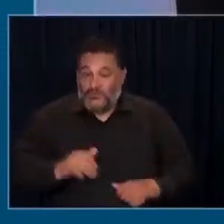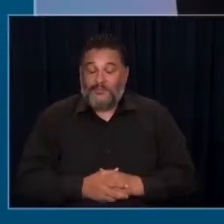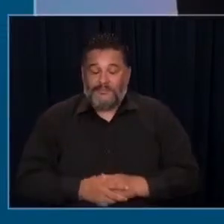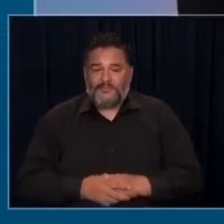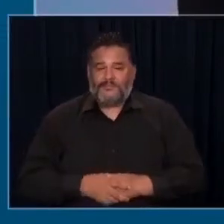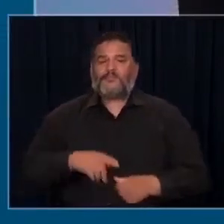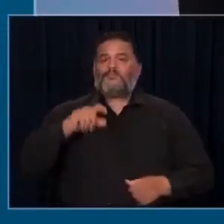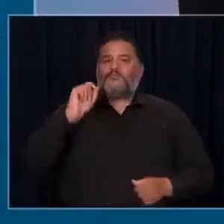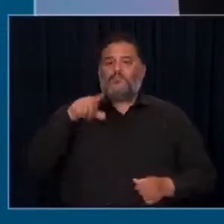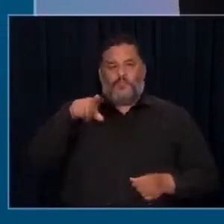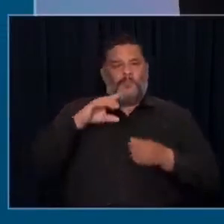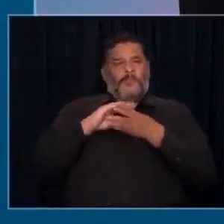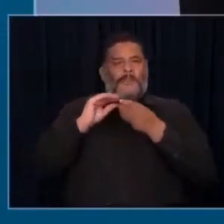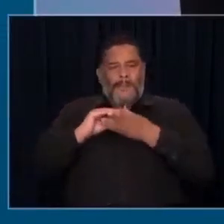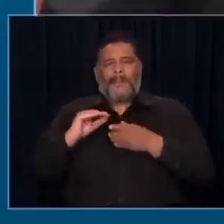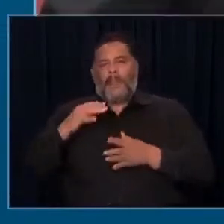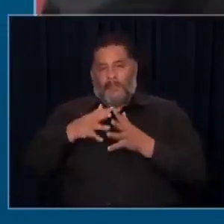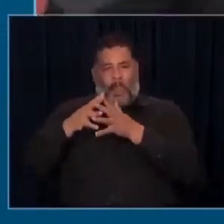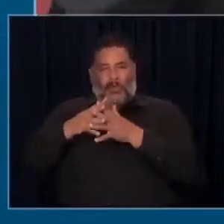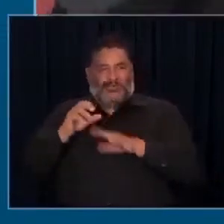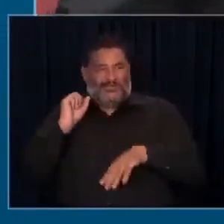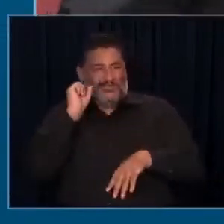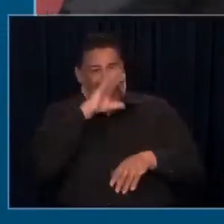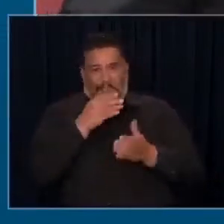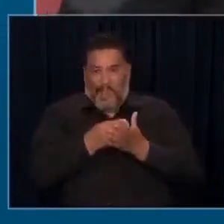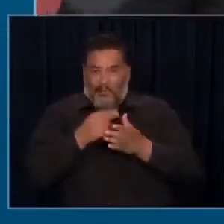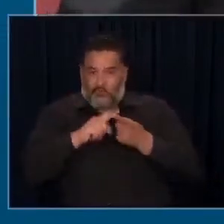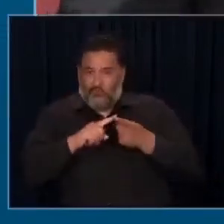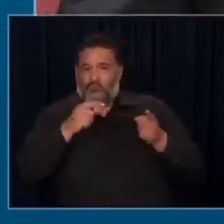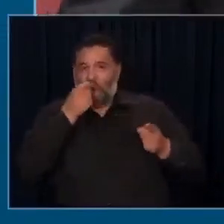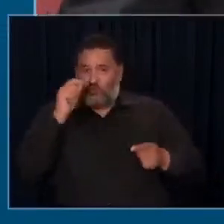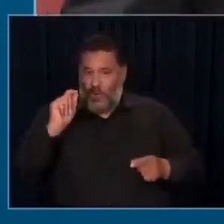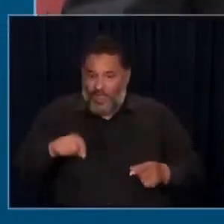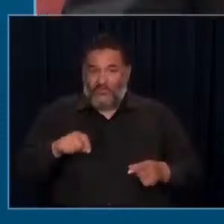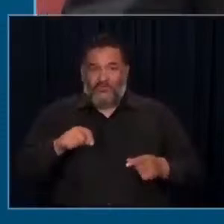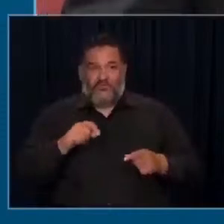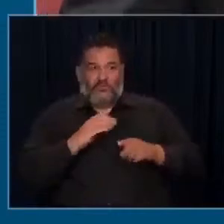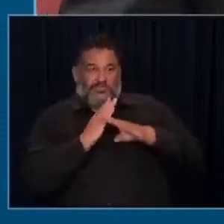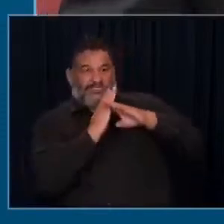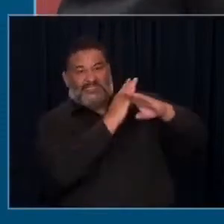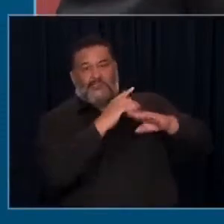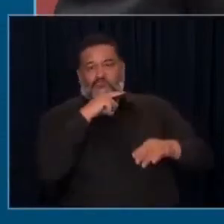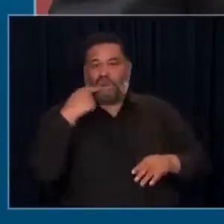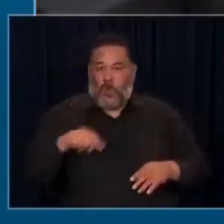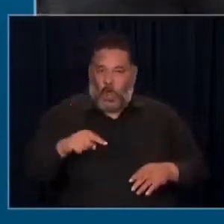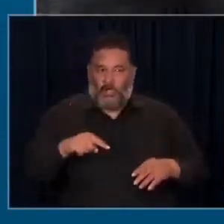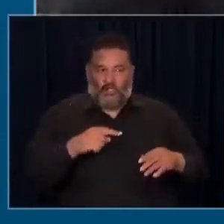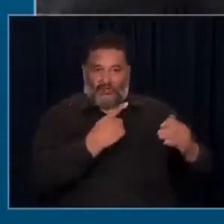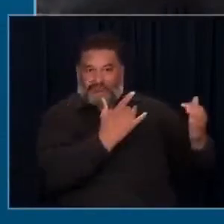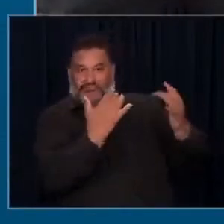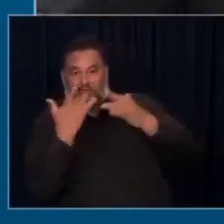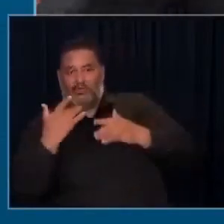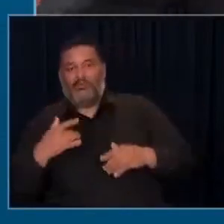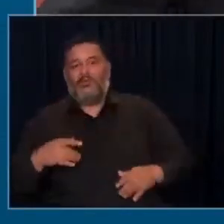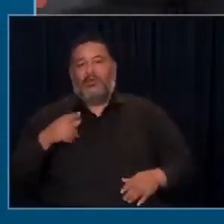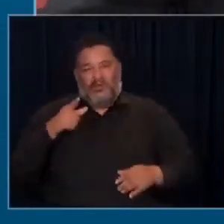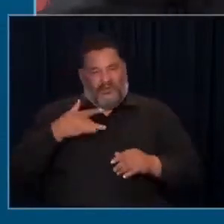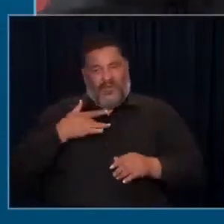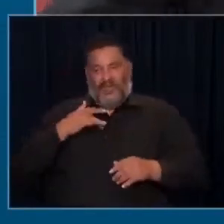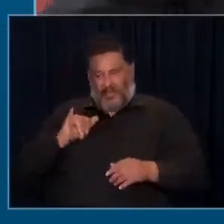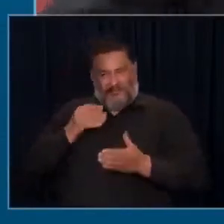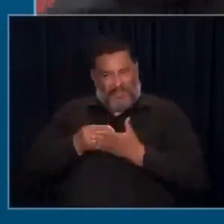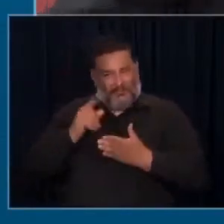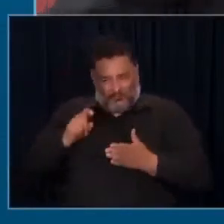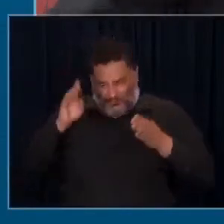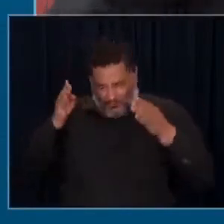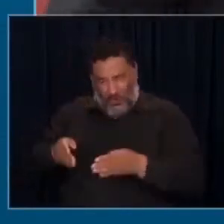that the U.S. is sending to Ukraine to fend off the Russian invasion is misdirected, that money should be better spent at home. Is there an ally of the United